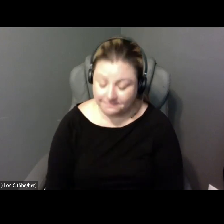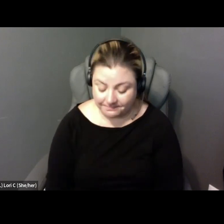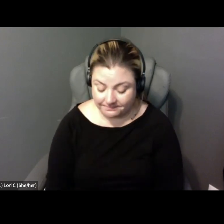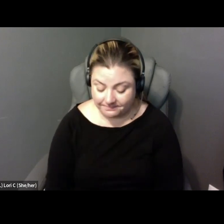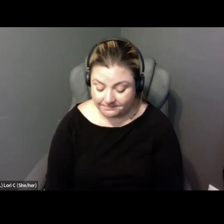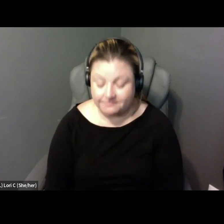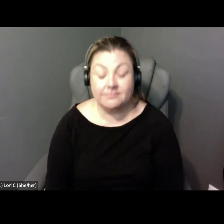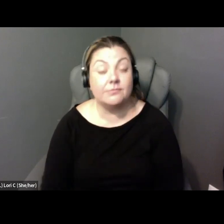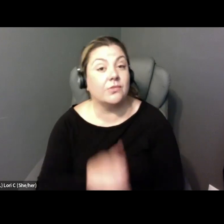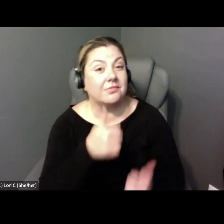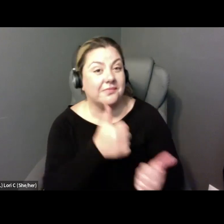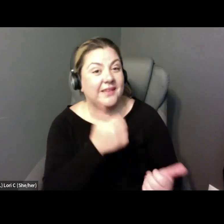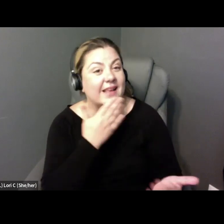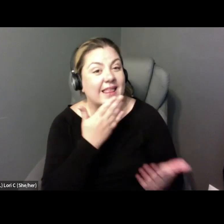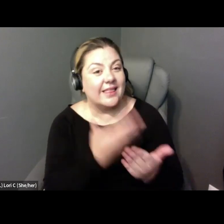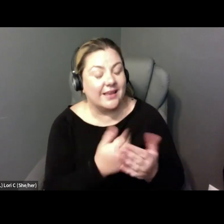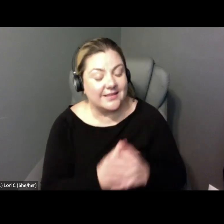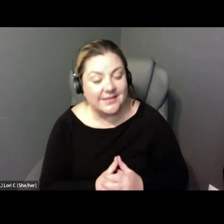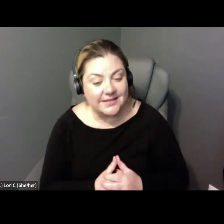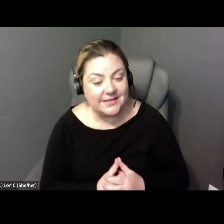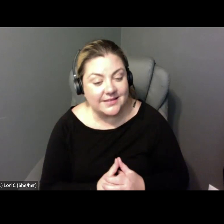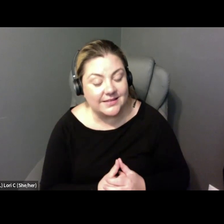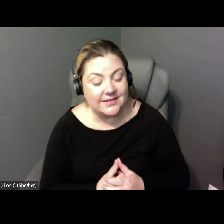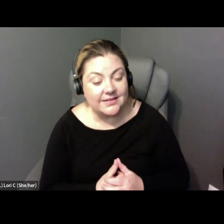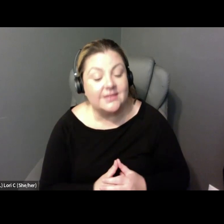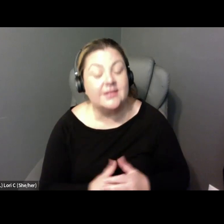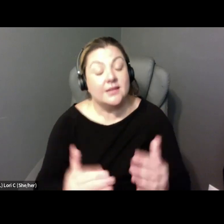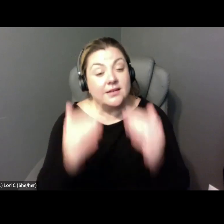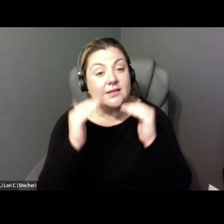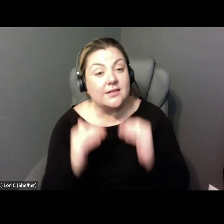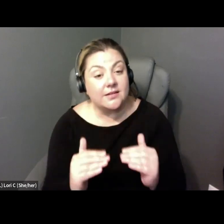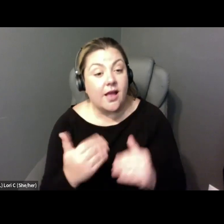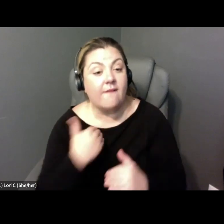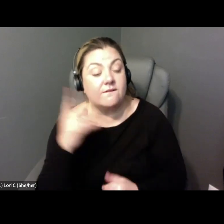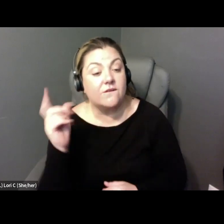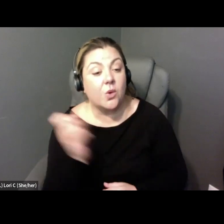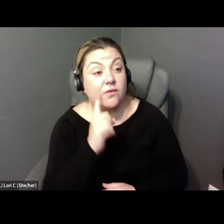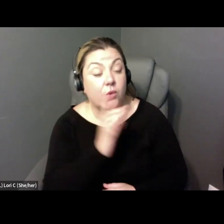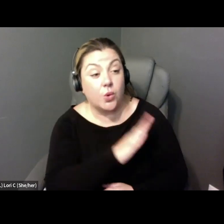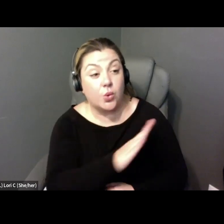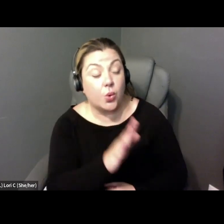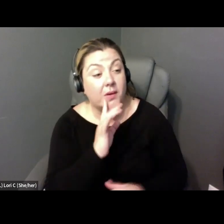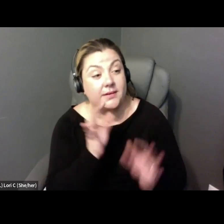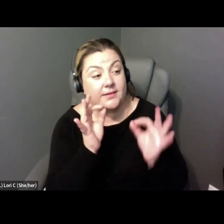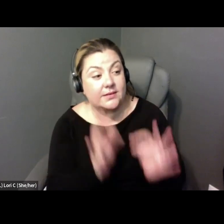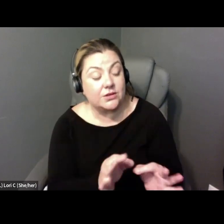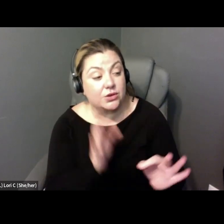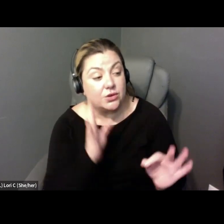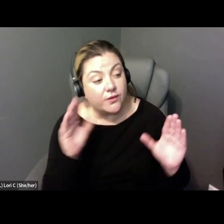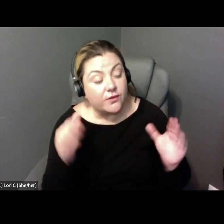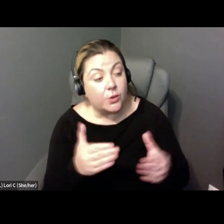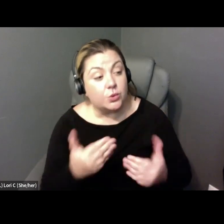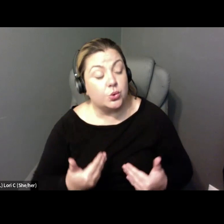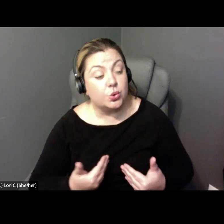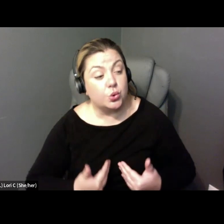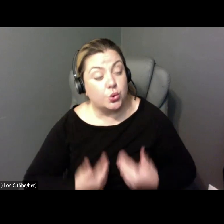Great, thank you very much. We also have a question about your decision to center youth in community